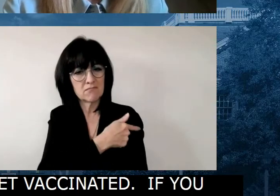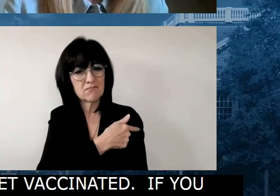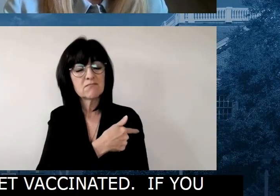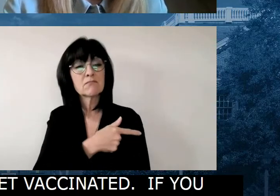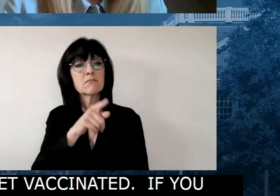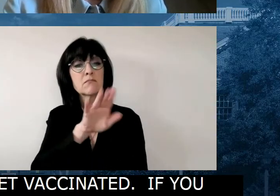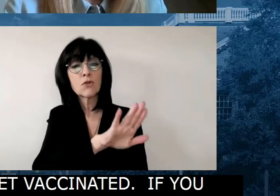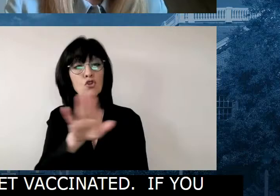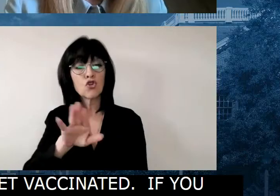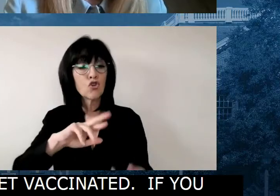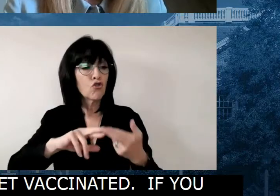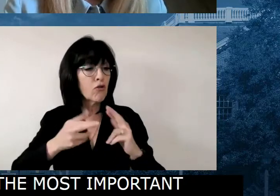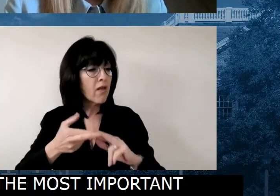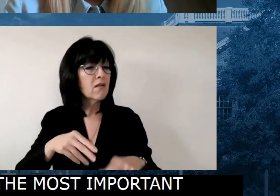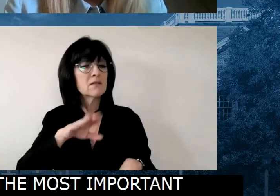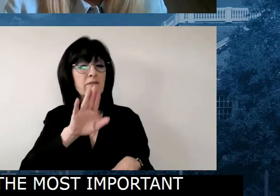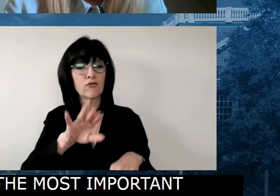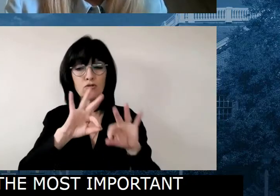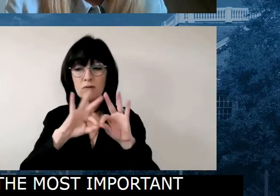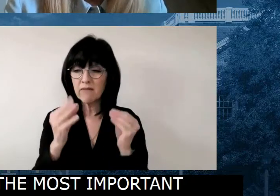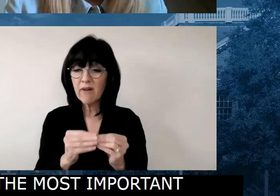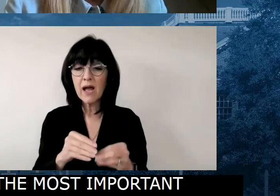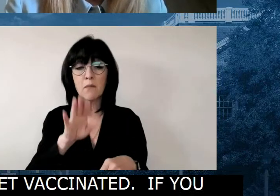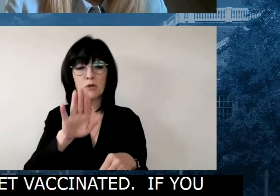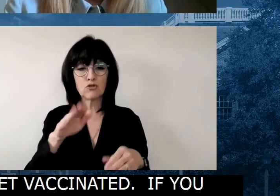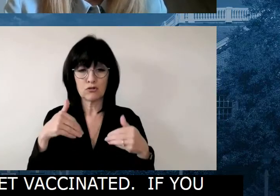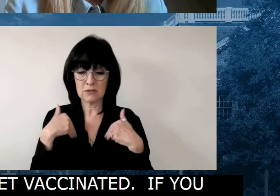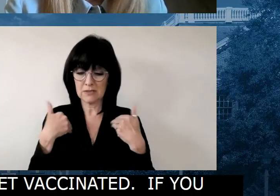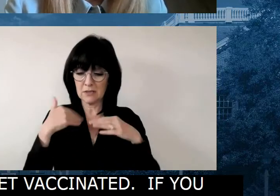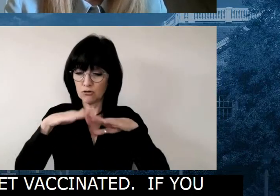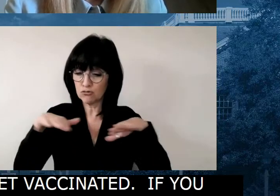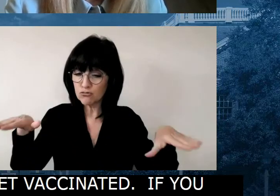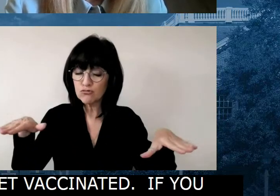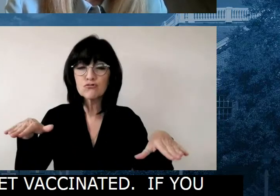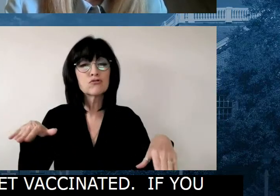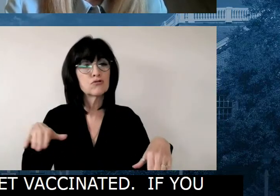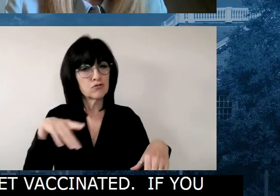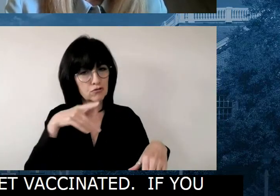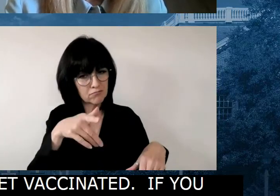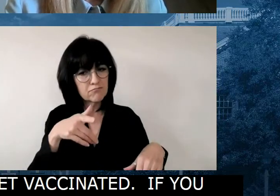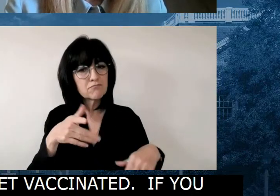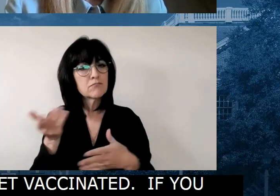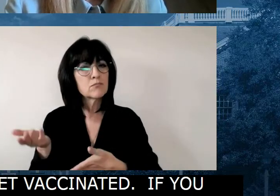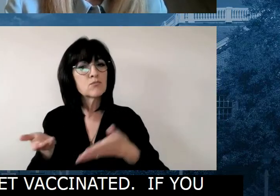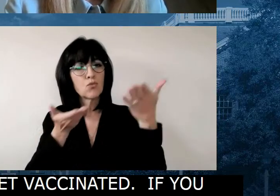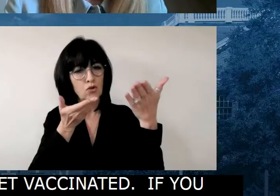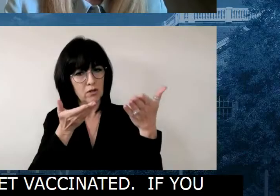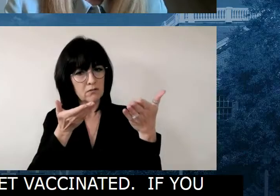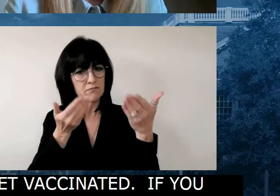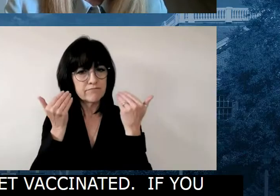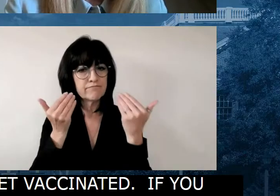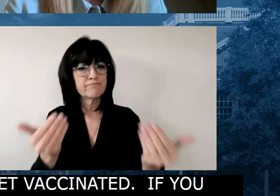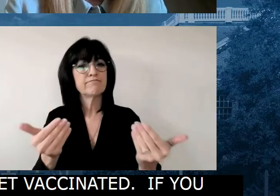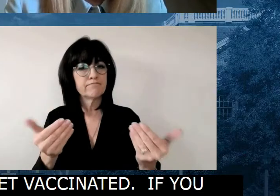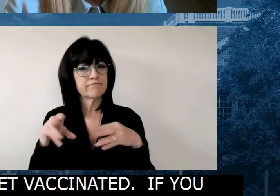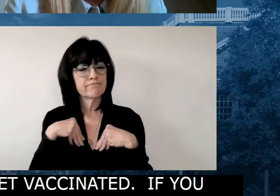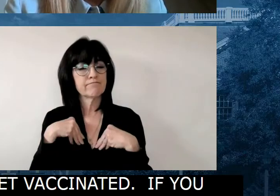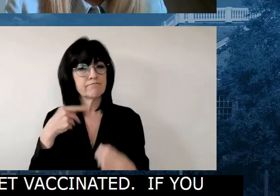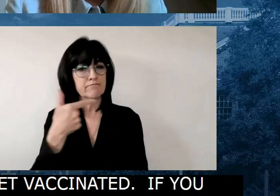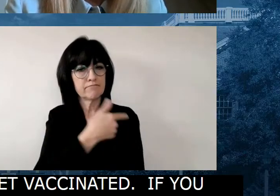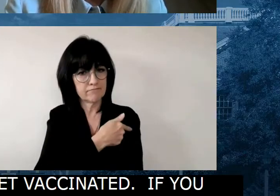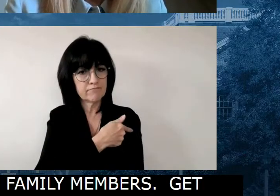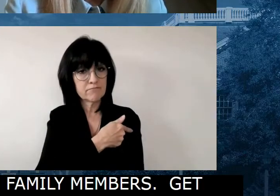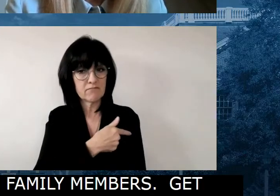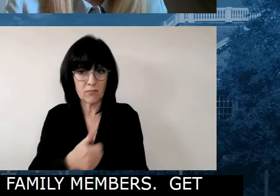members, get your younger children vaccinated. In particular, make sure most people 65 and older